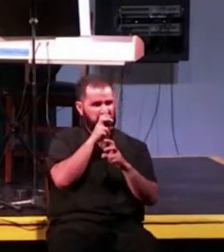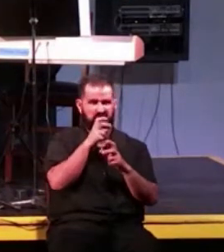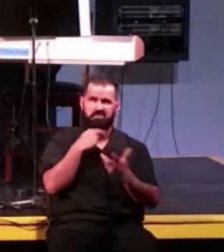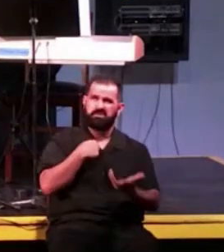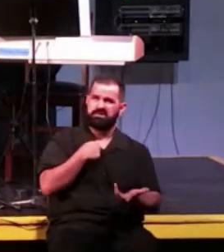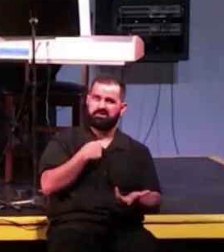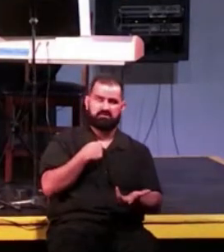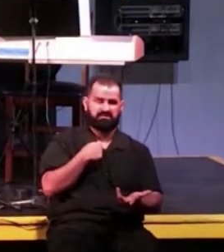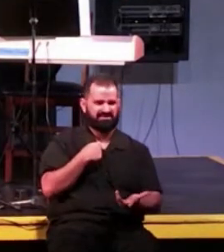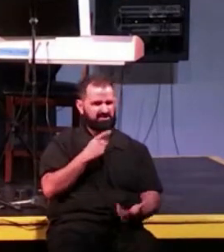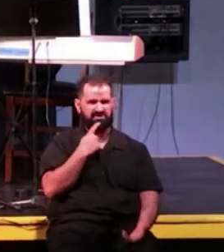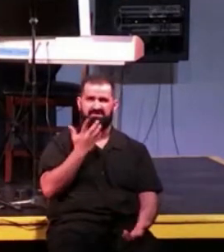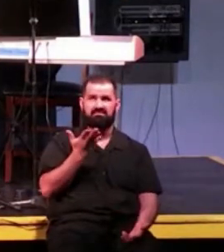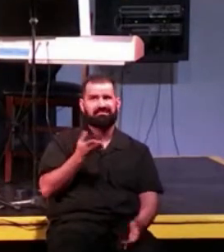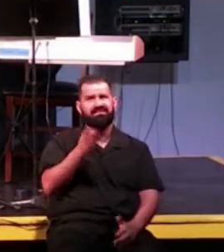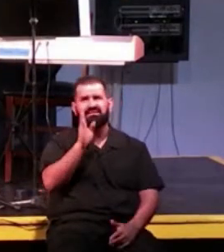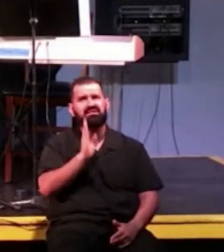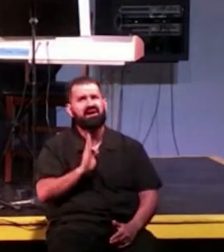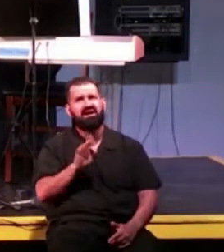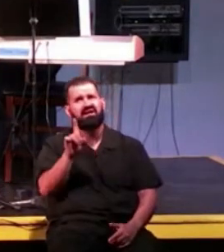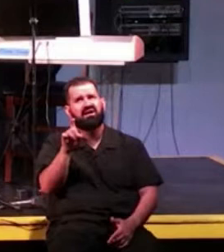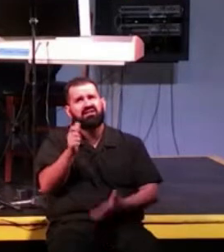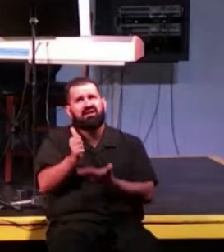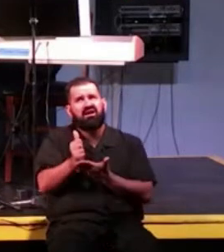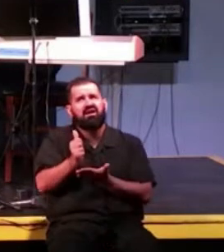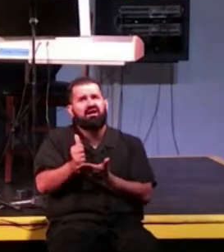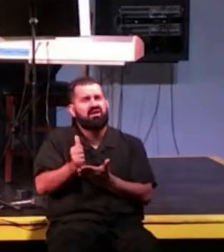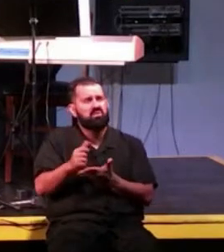And you're telling God, God, I just need a break.